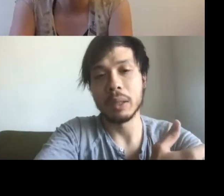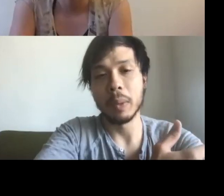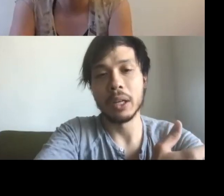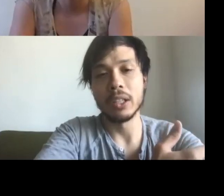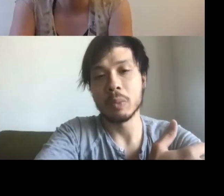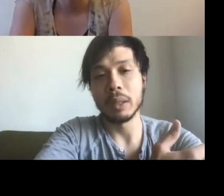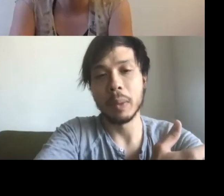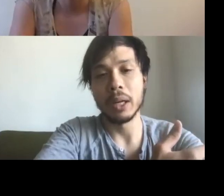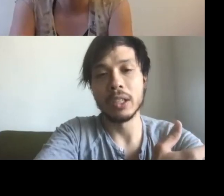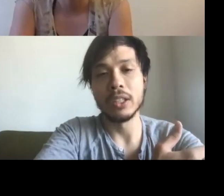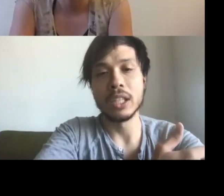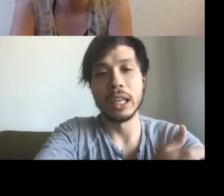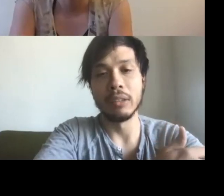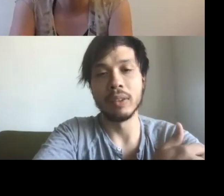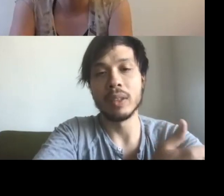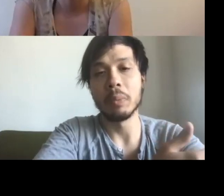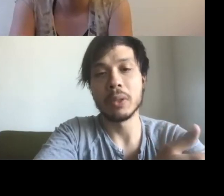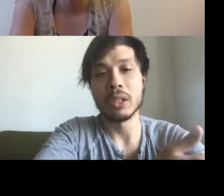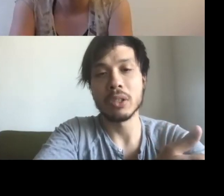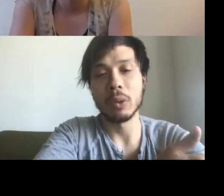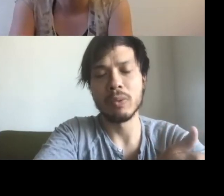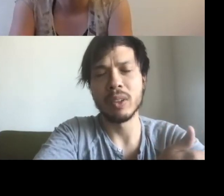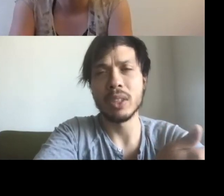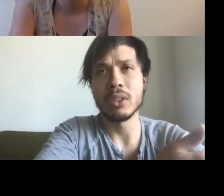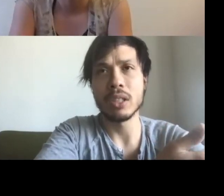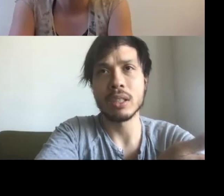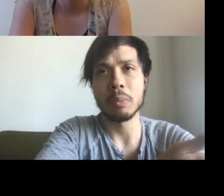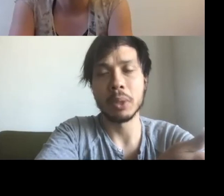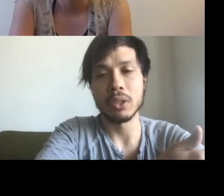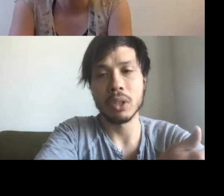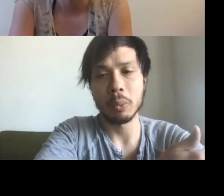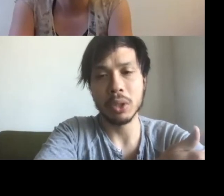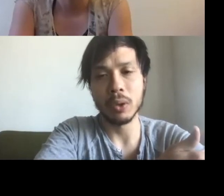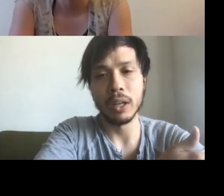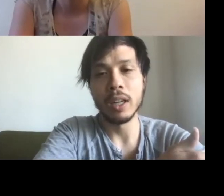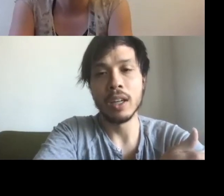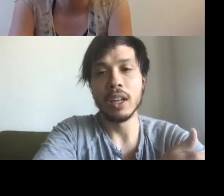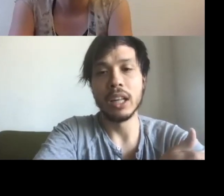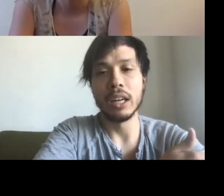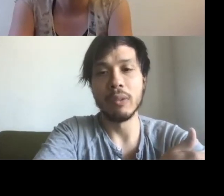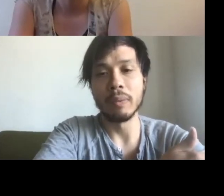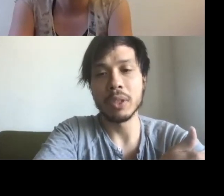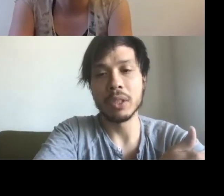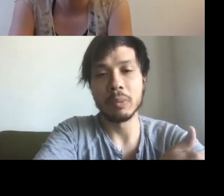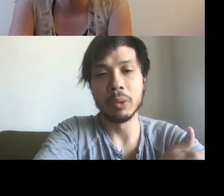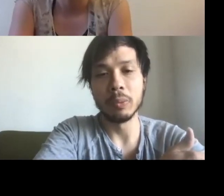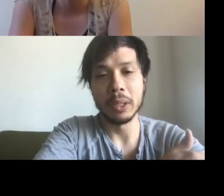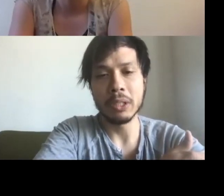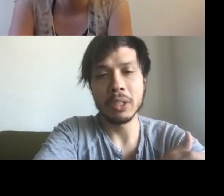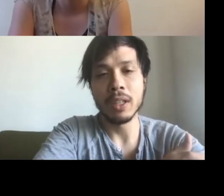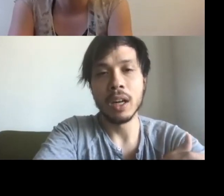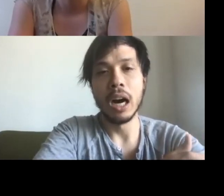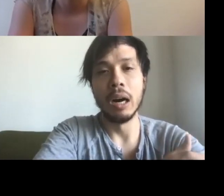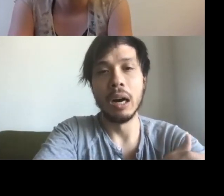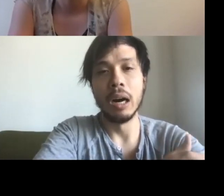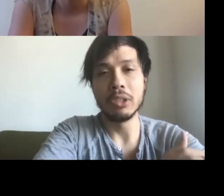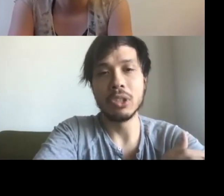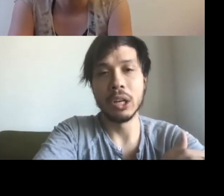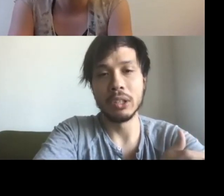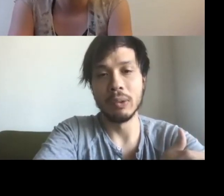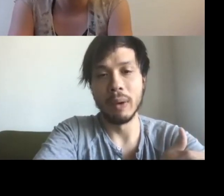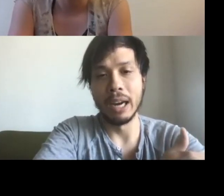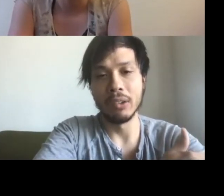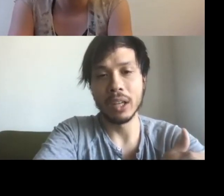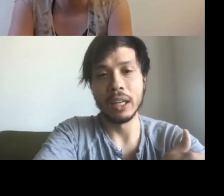Better. It's a 15 or 16-person sculpture court that erupts into movement. It's done in the round, and